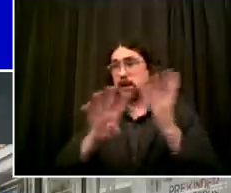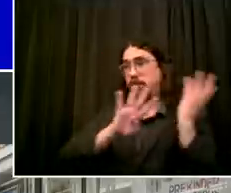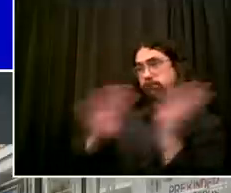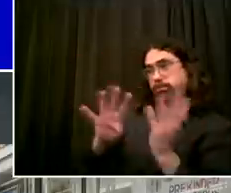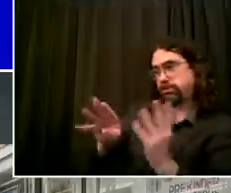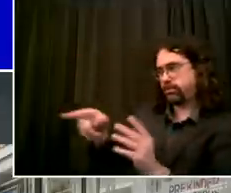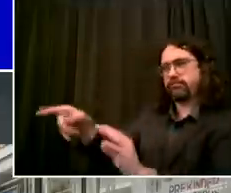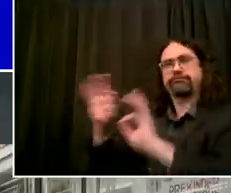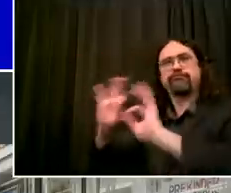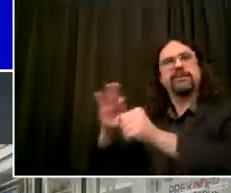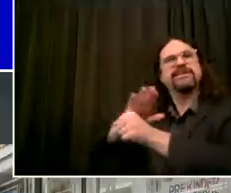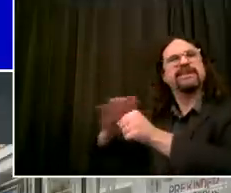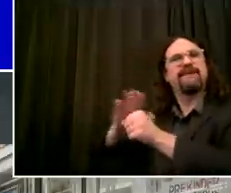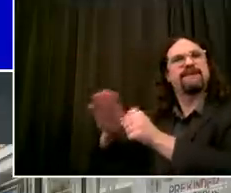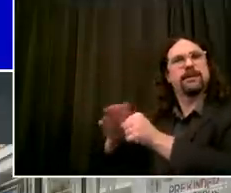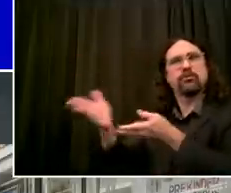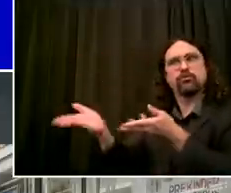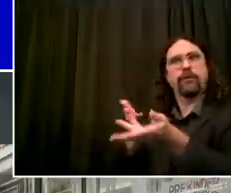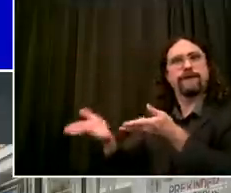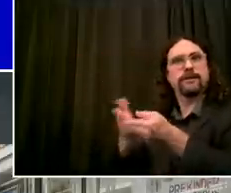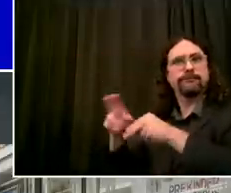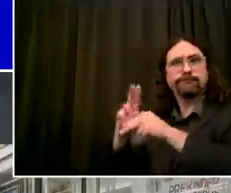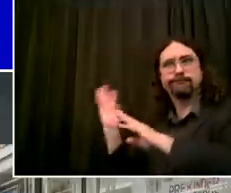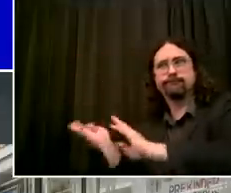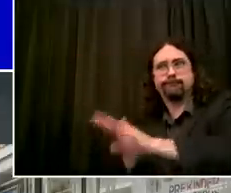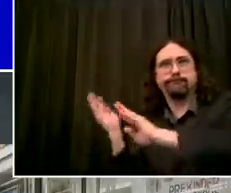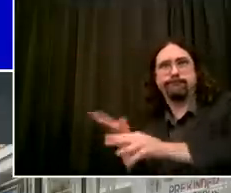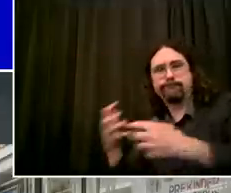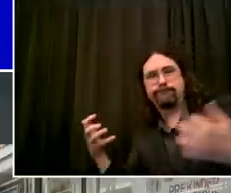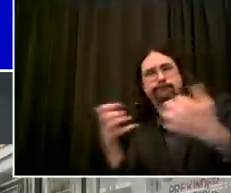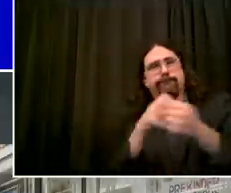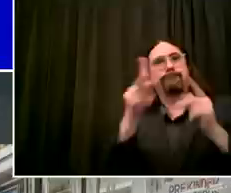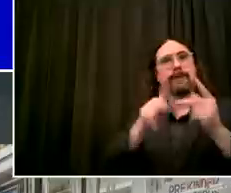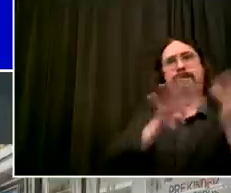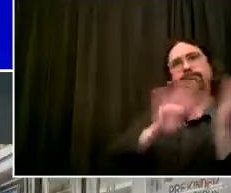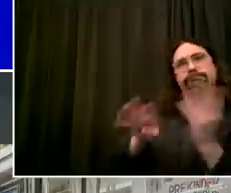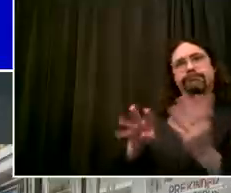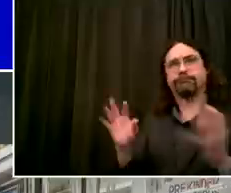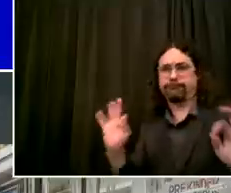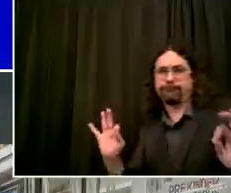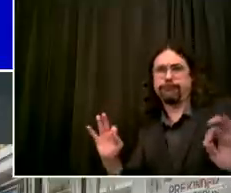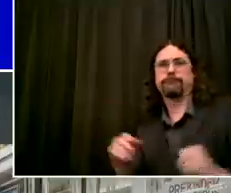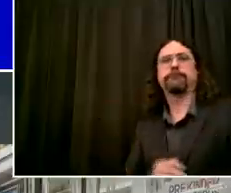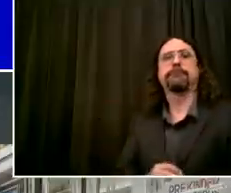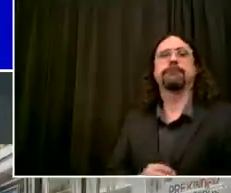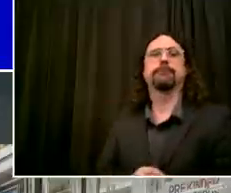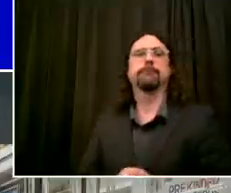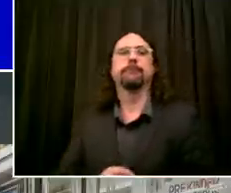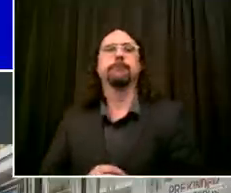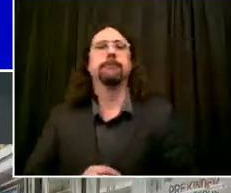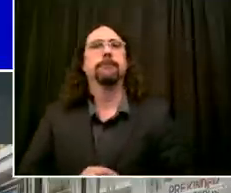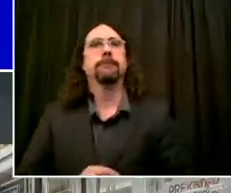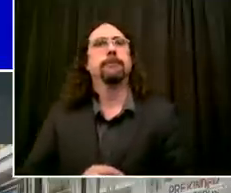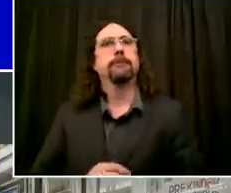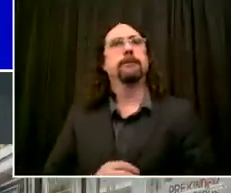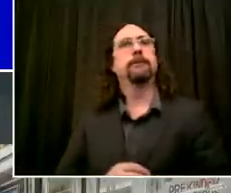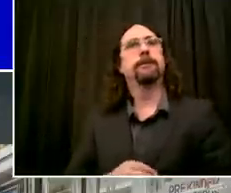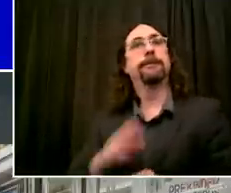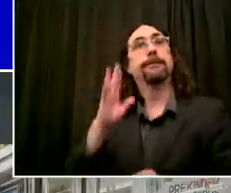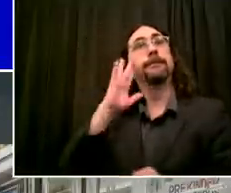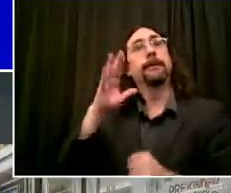likelihood it will not be crowded. I wanted to see hand sanitizer in all stations. They're doing that. I think that's great. I appreciate